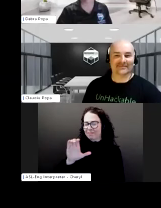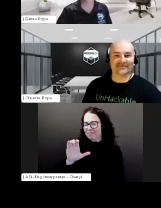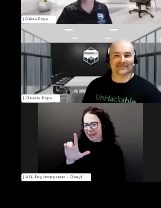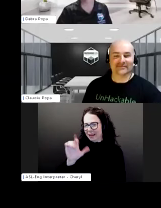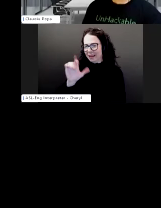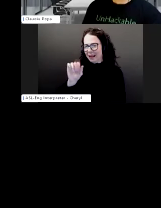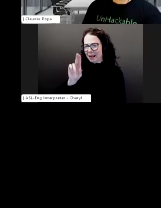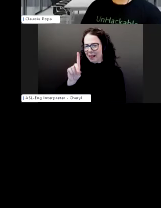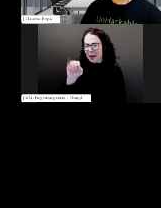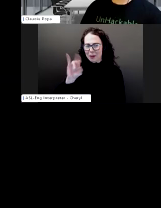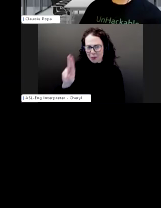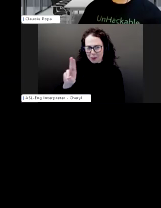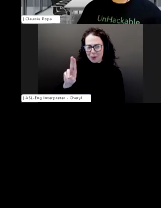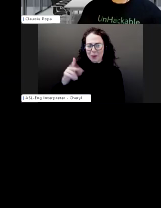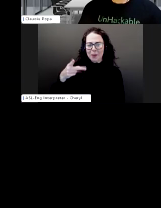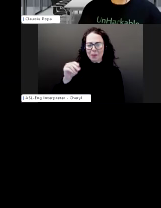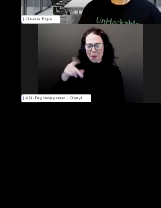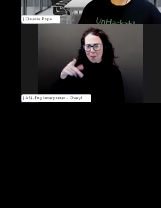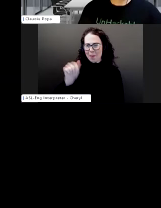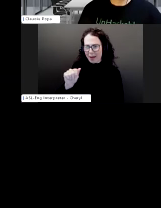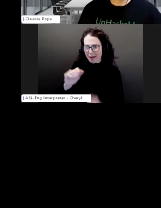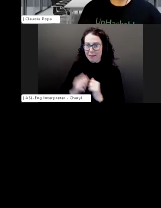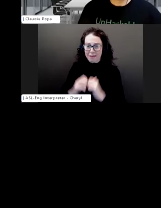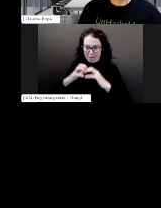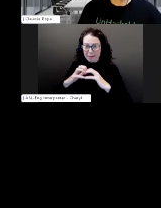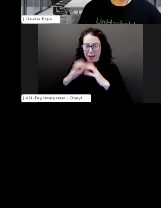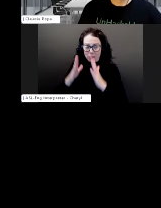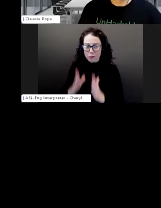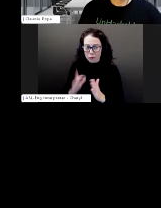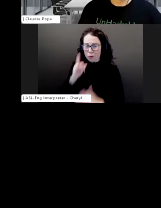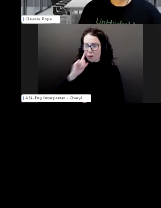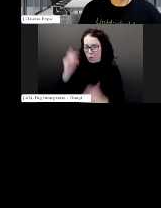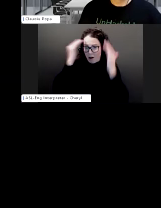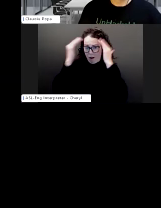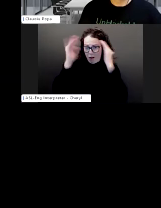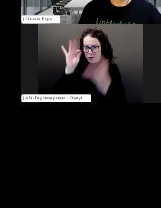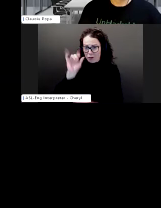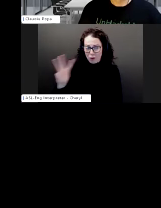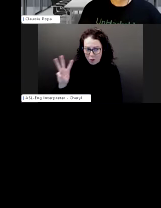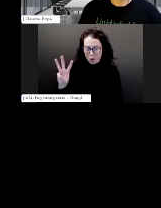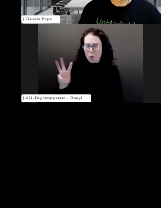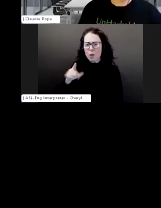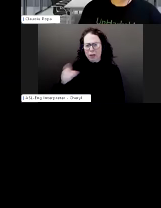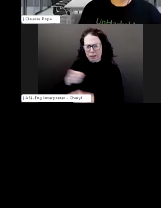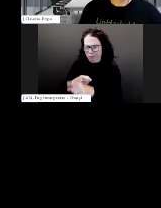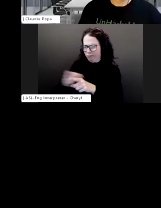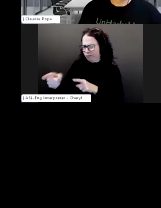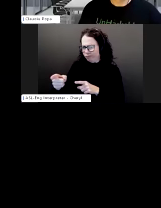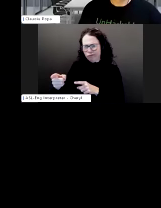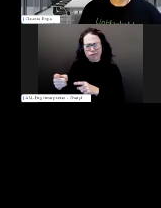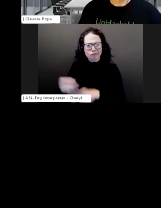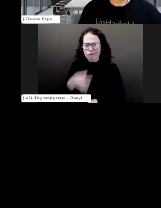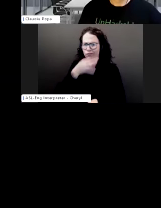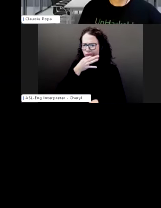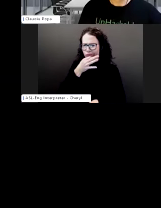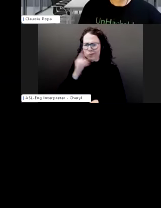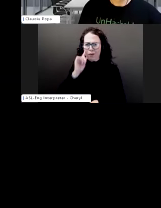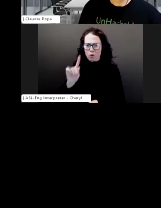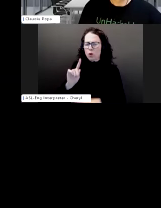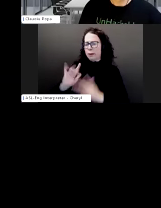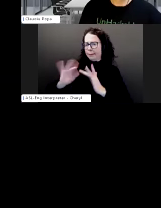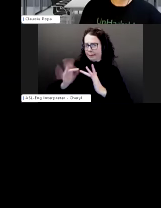of KnowledgeFlow Cybersafety Foundation. He's a recognized leader in the cybersecurity field, holds several top-tier